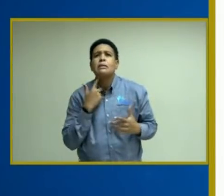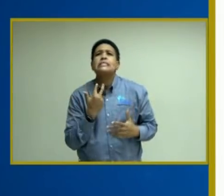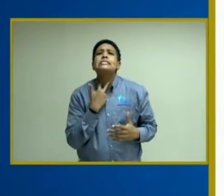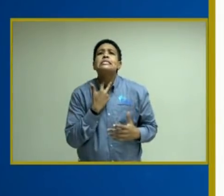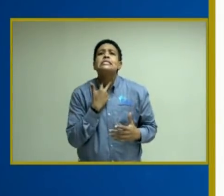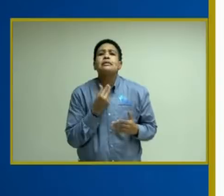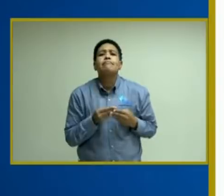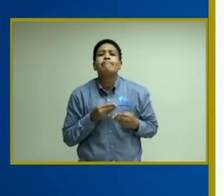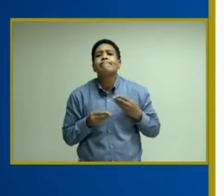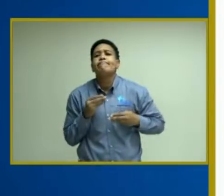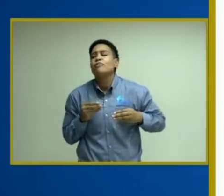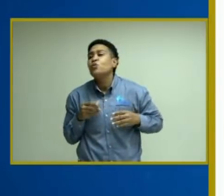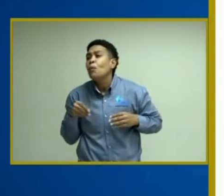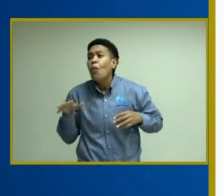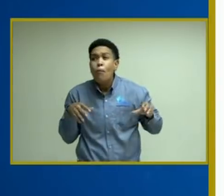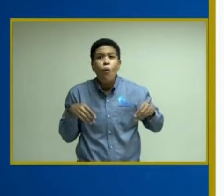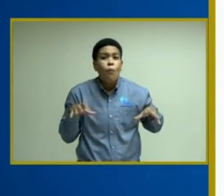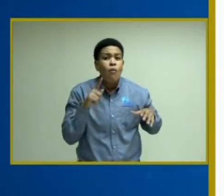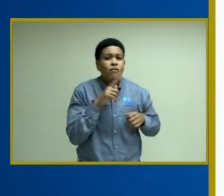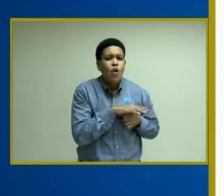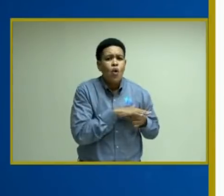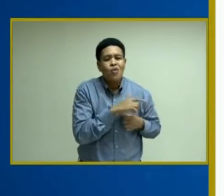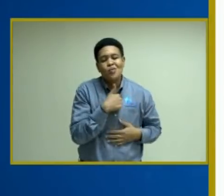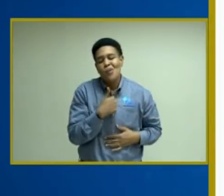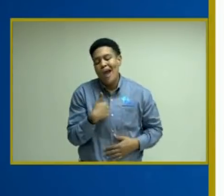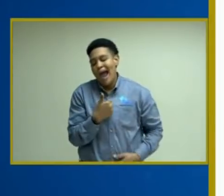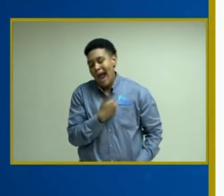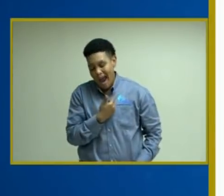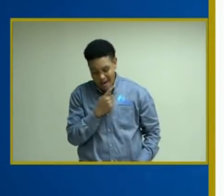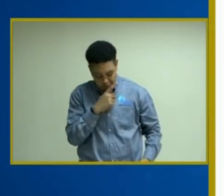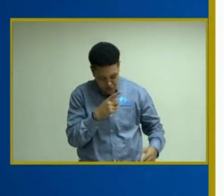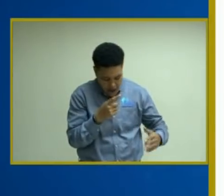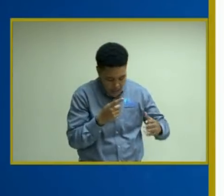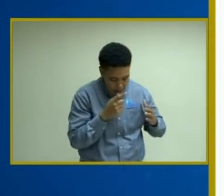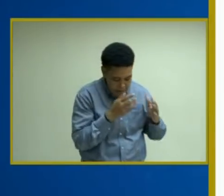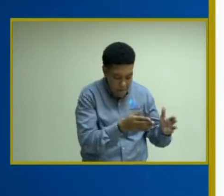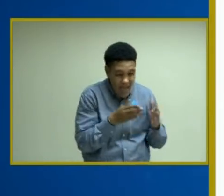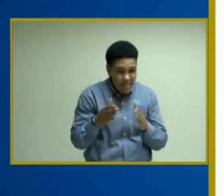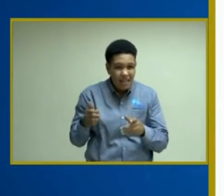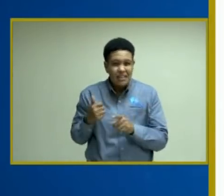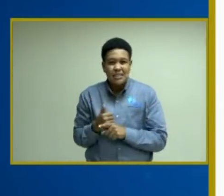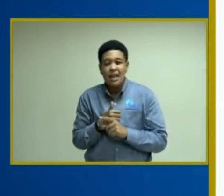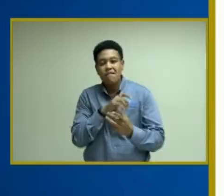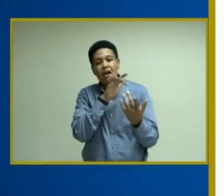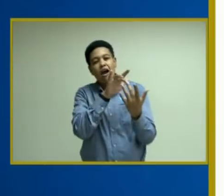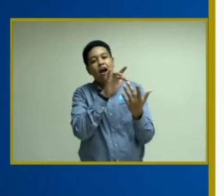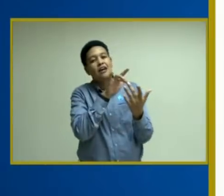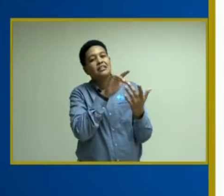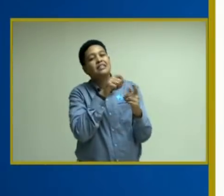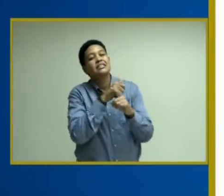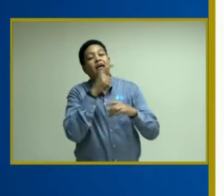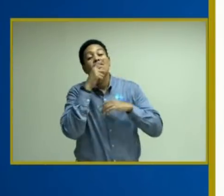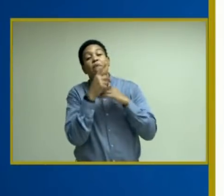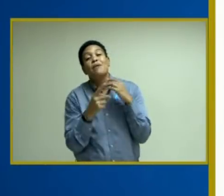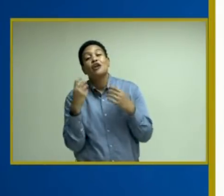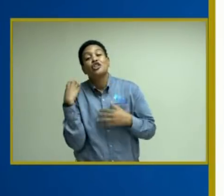restrictions to move to a location, we have a method of contacting the